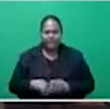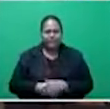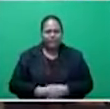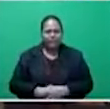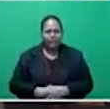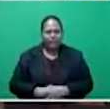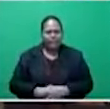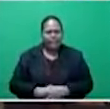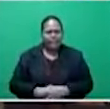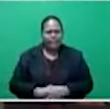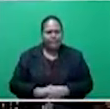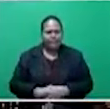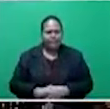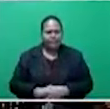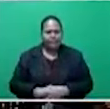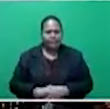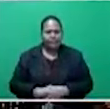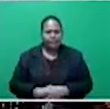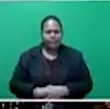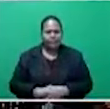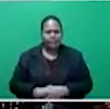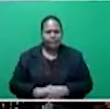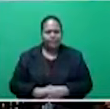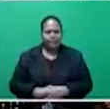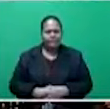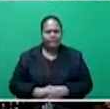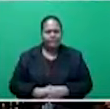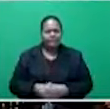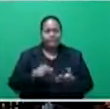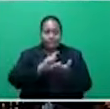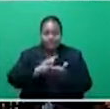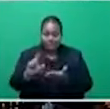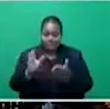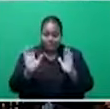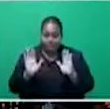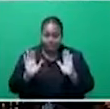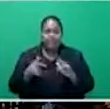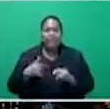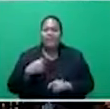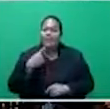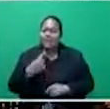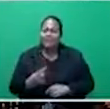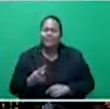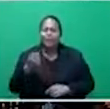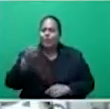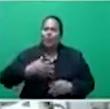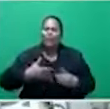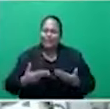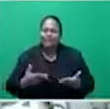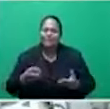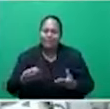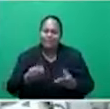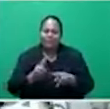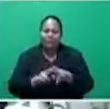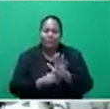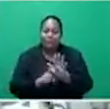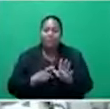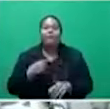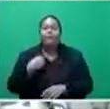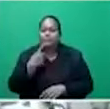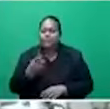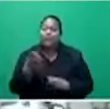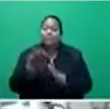I did not say don't give money to FRA. I said budget of $100 million a year to FRA. So please, can you